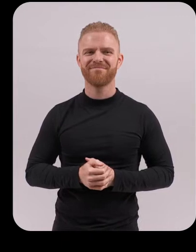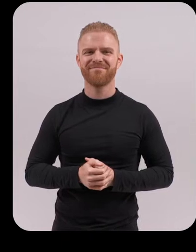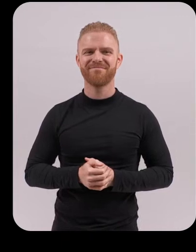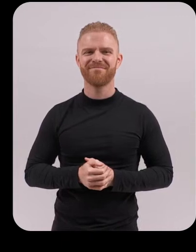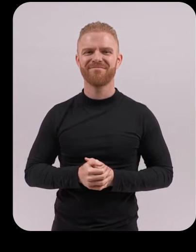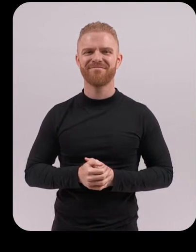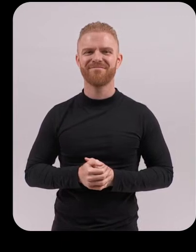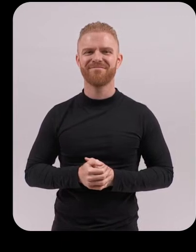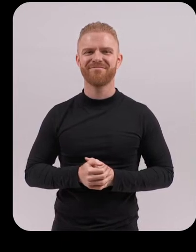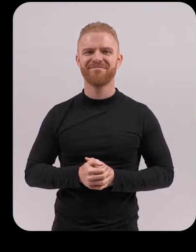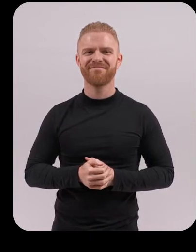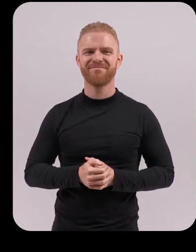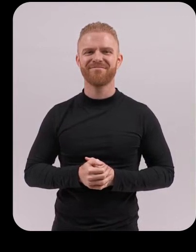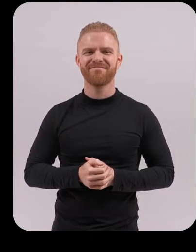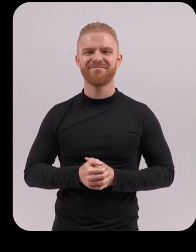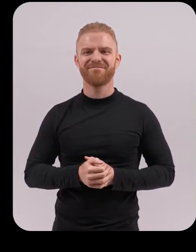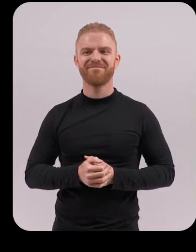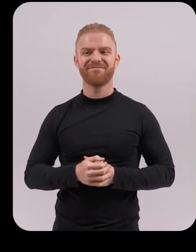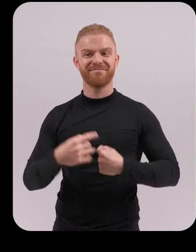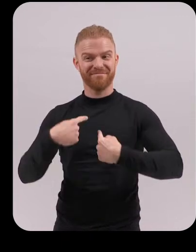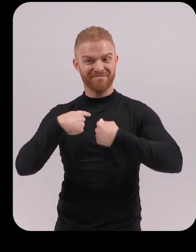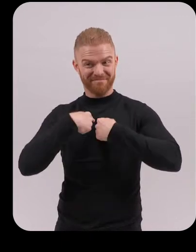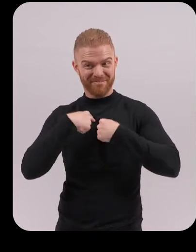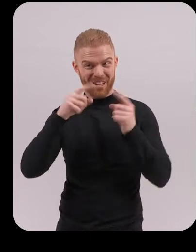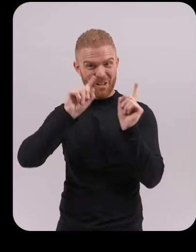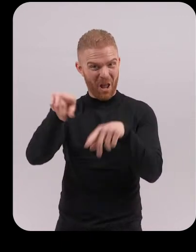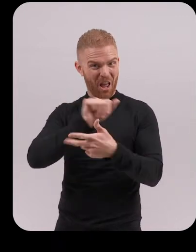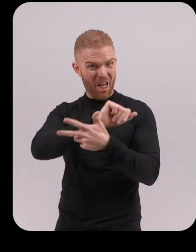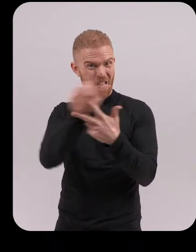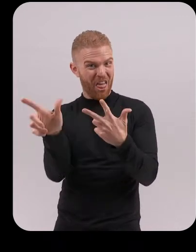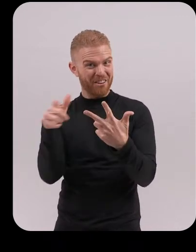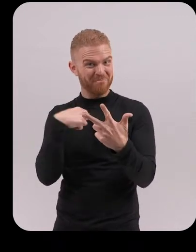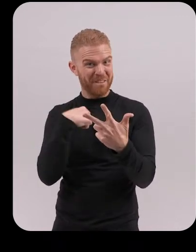And I'll mention, I'll be at all of them, so I hope to see you there too.